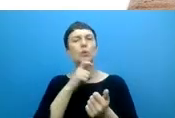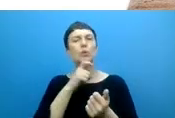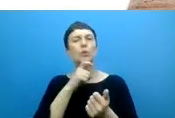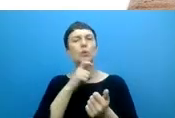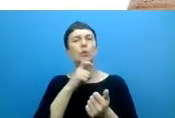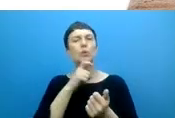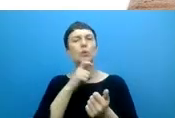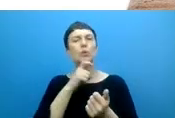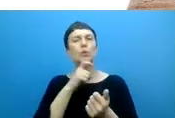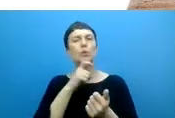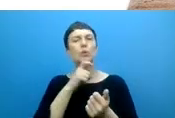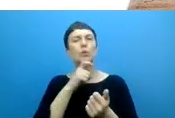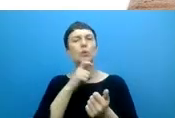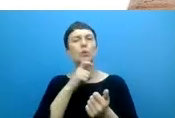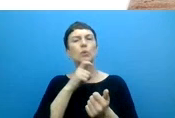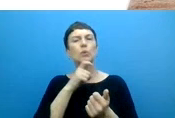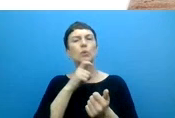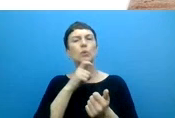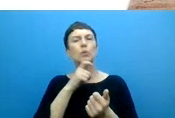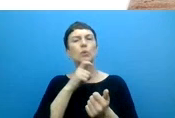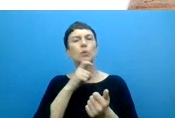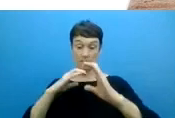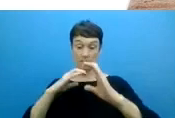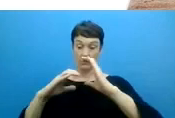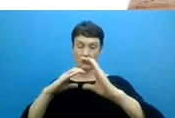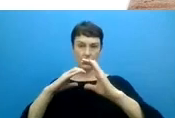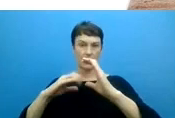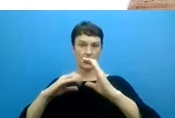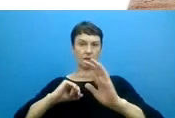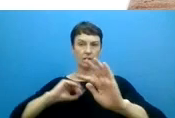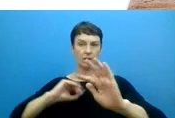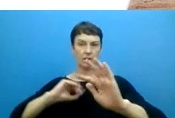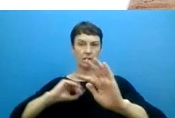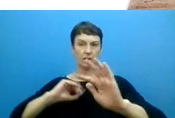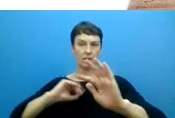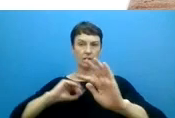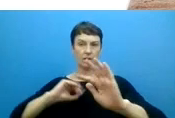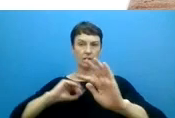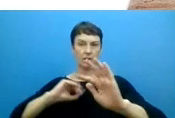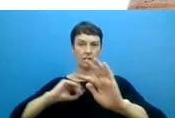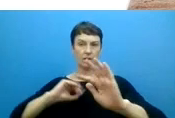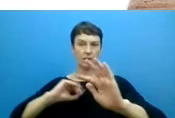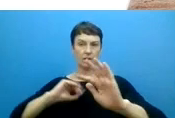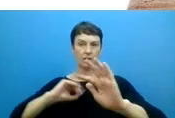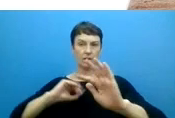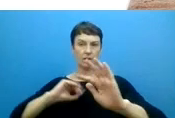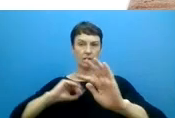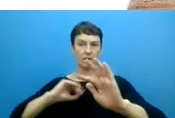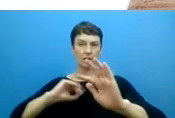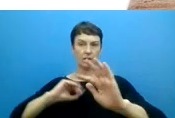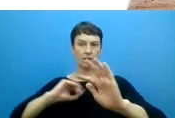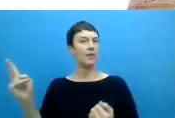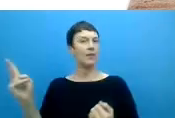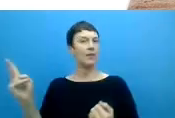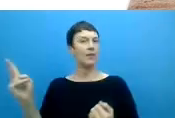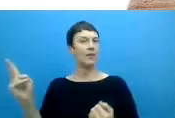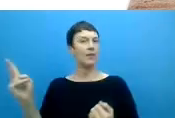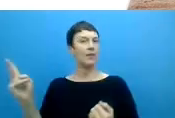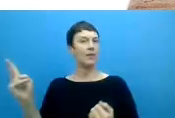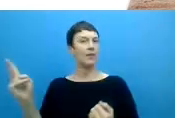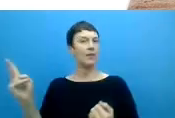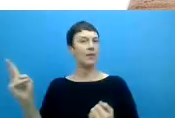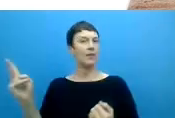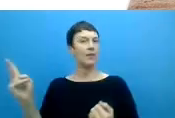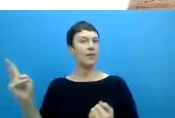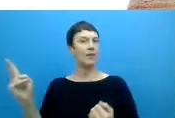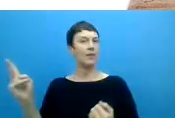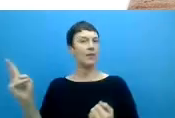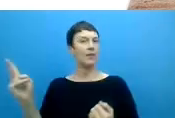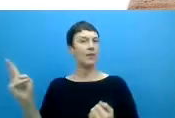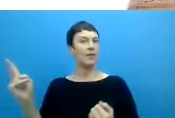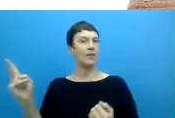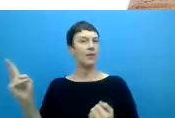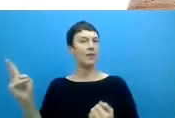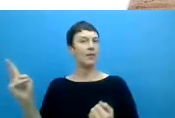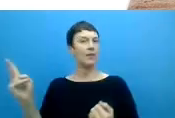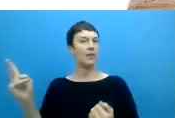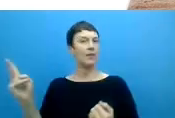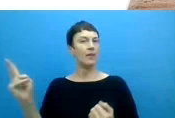of communicating that we are welcoming and honoring of other people's languages and the cultures that exist in this space as